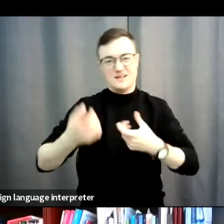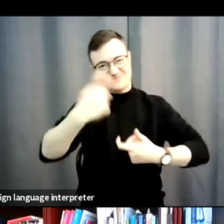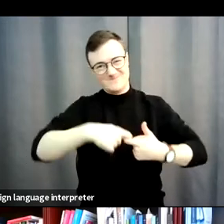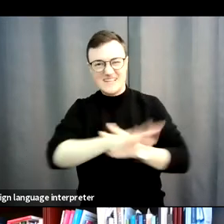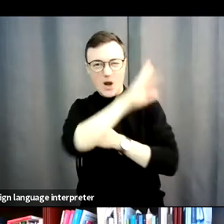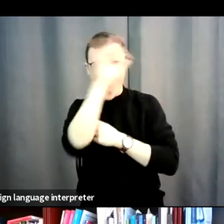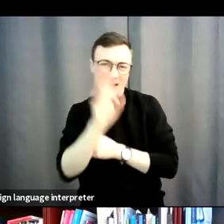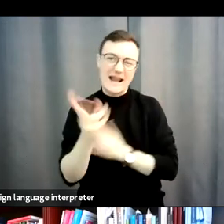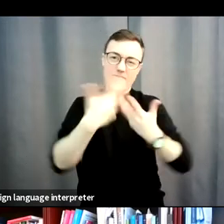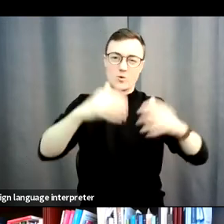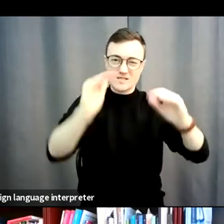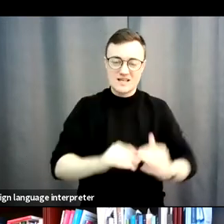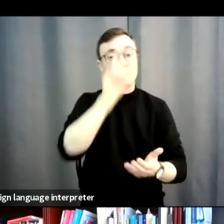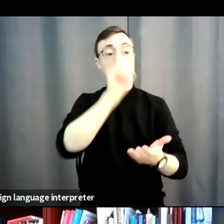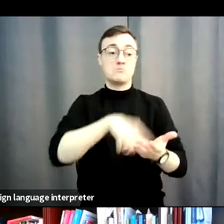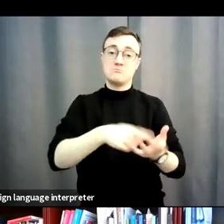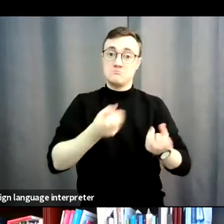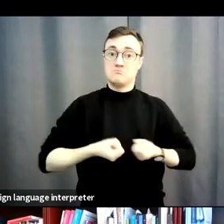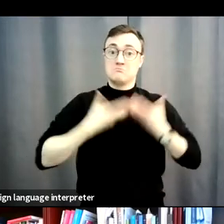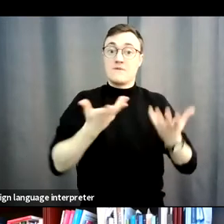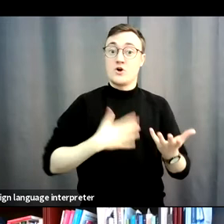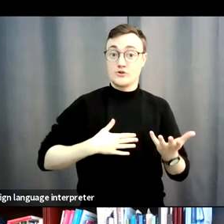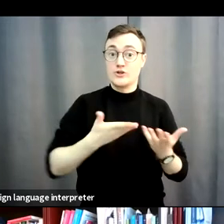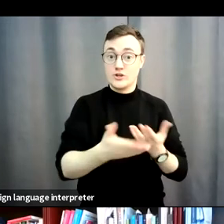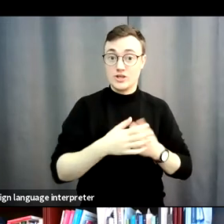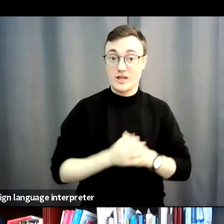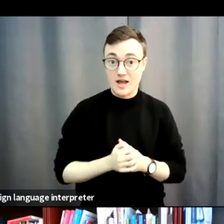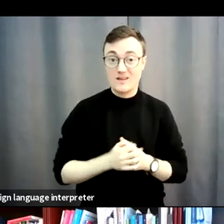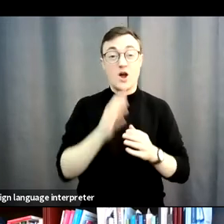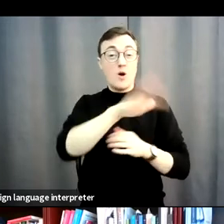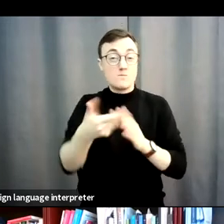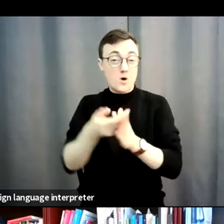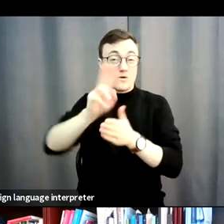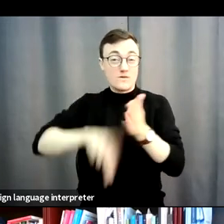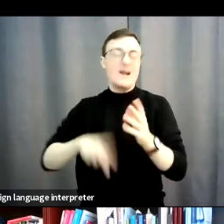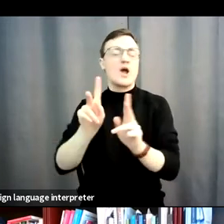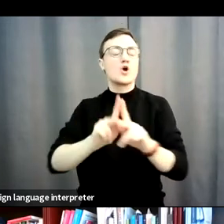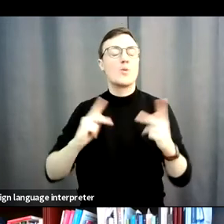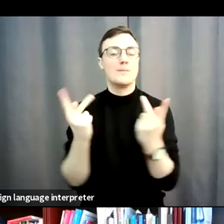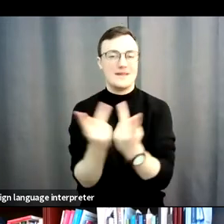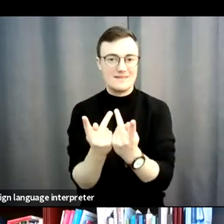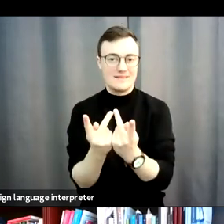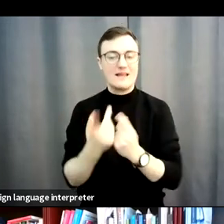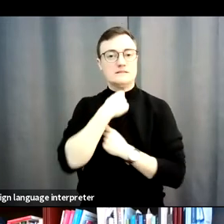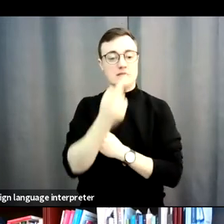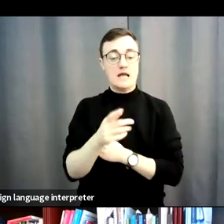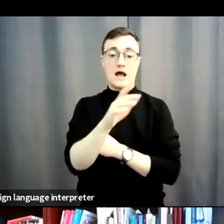right. And the Committee on the Rights of the Child say that children should have any, be provided with